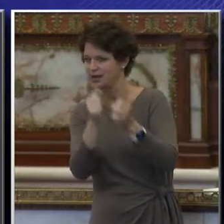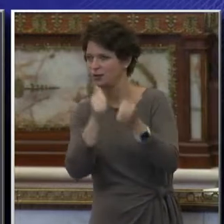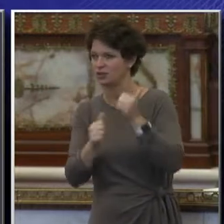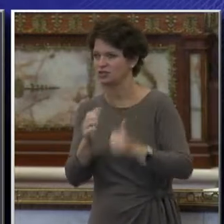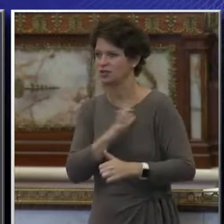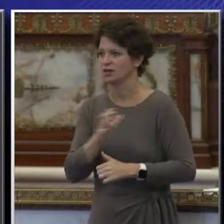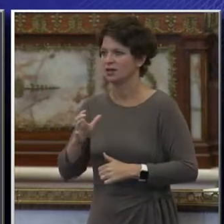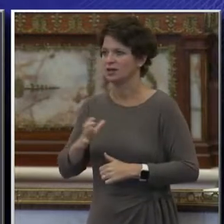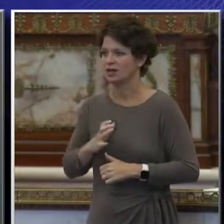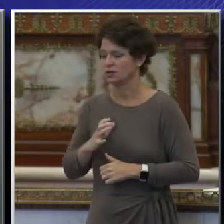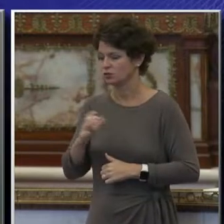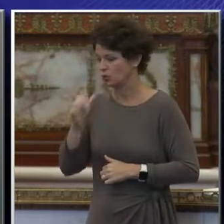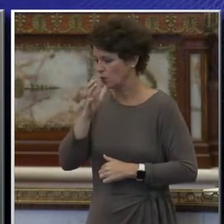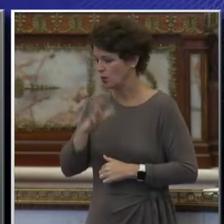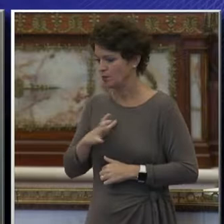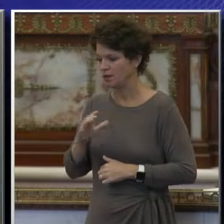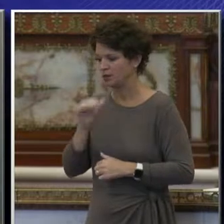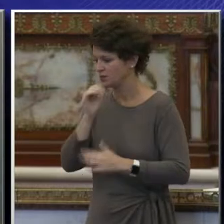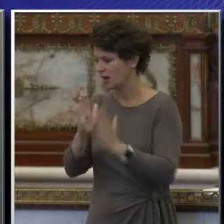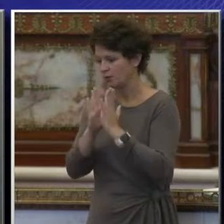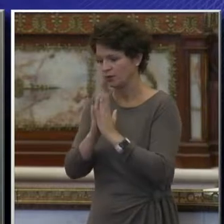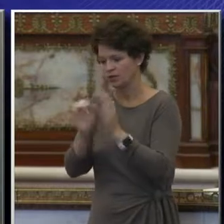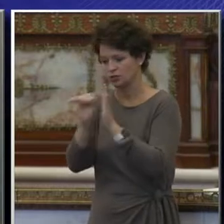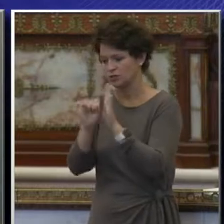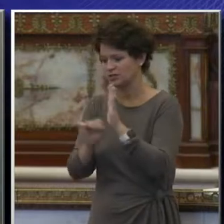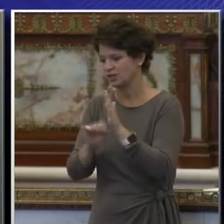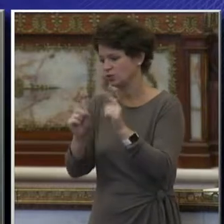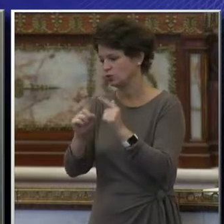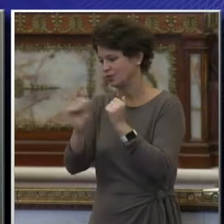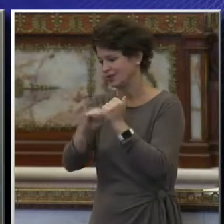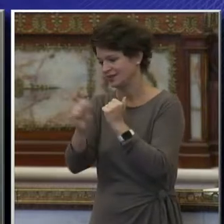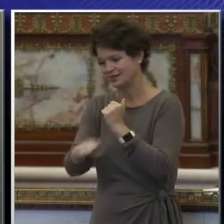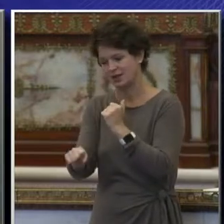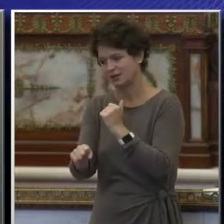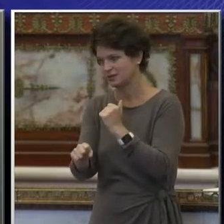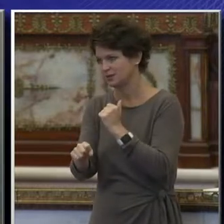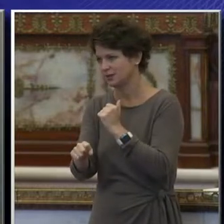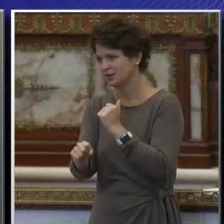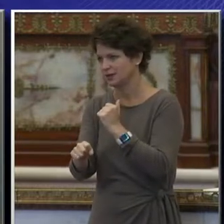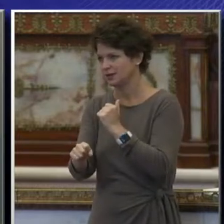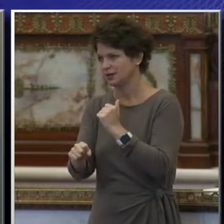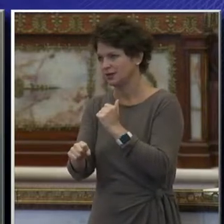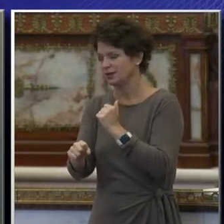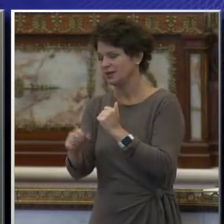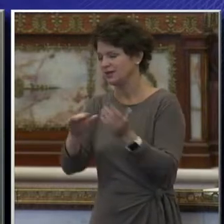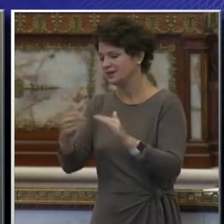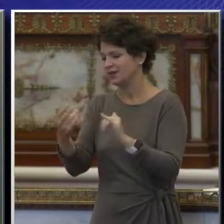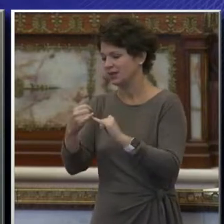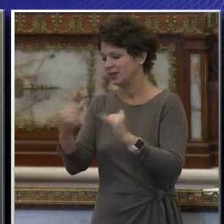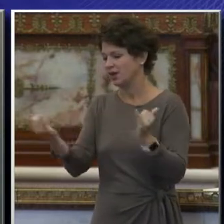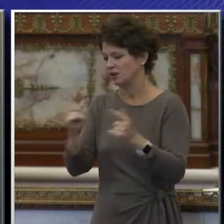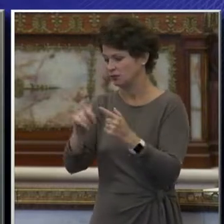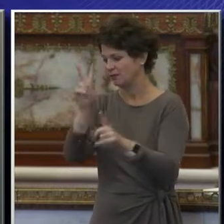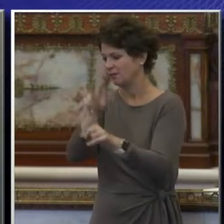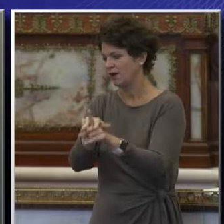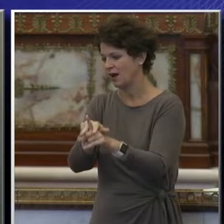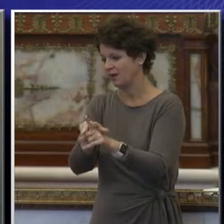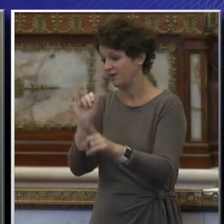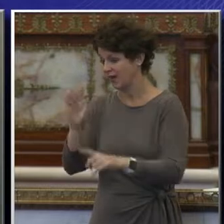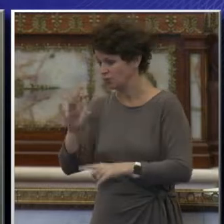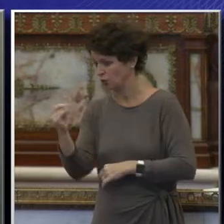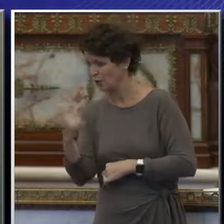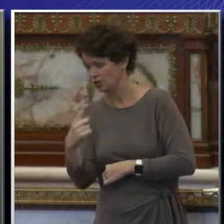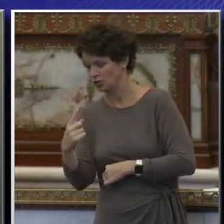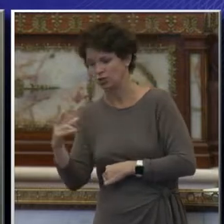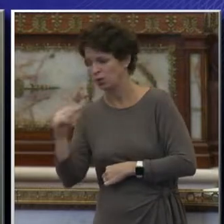Councilman, there was not a request made to the state to extend the filing deadline for the extension application, if that's what you're asking.